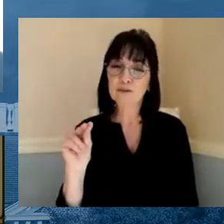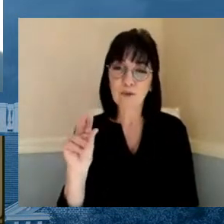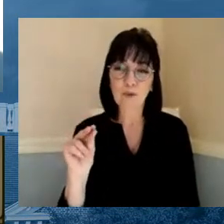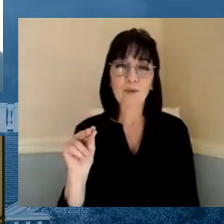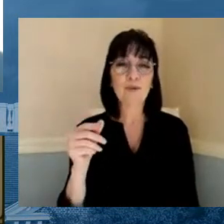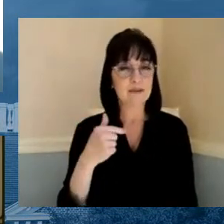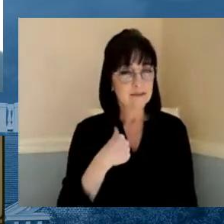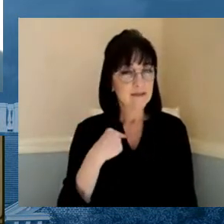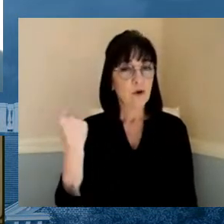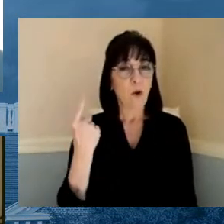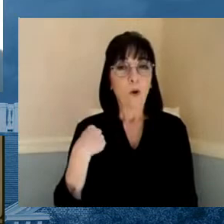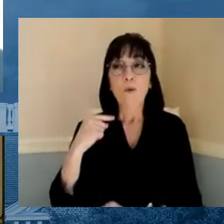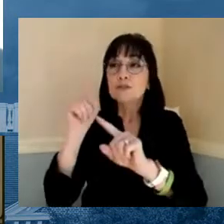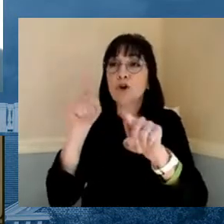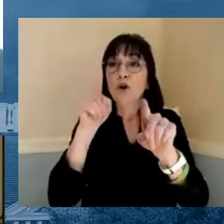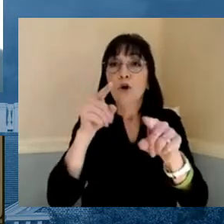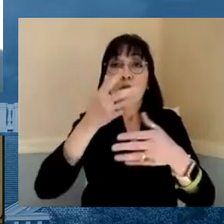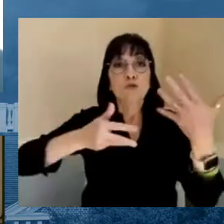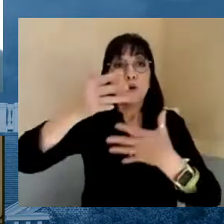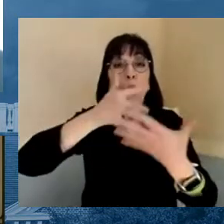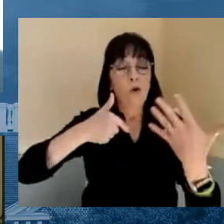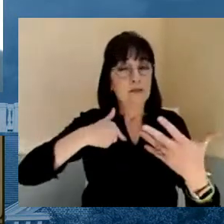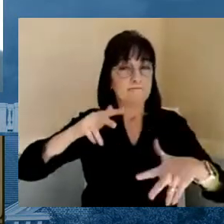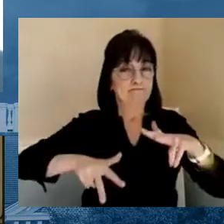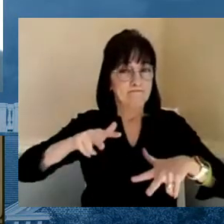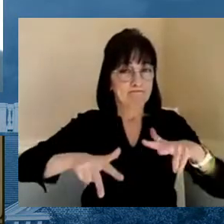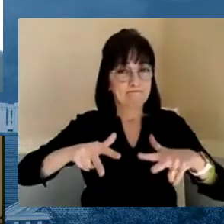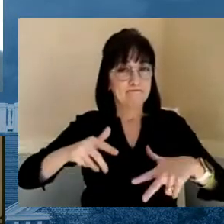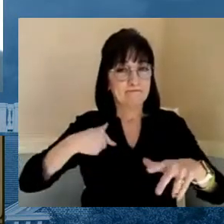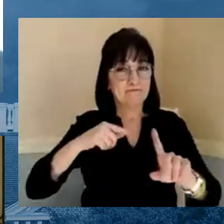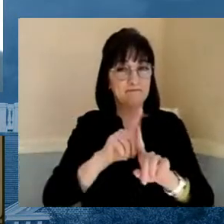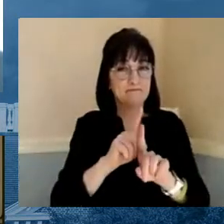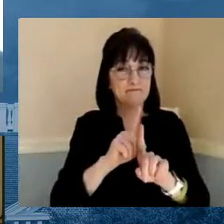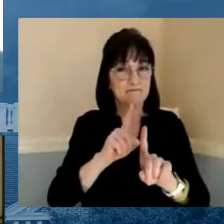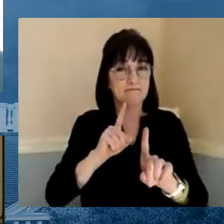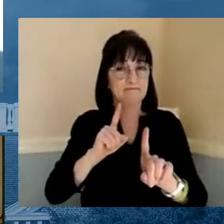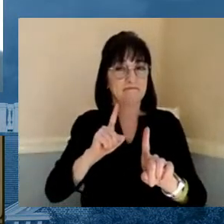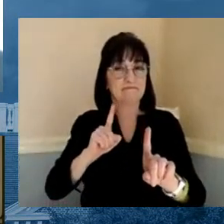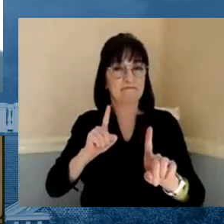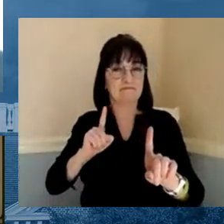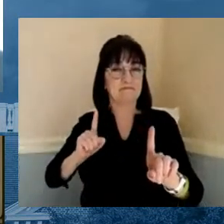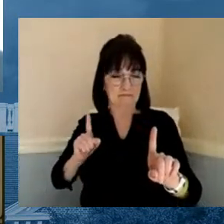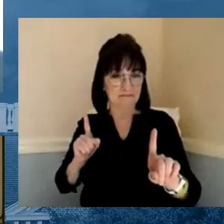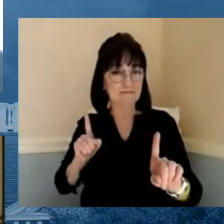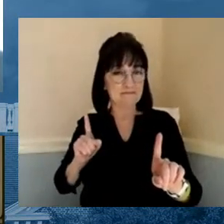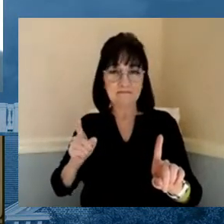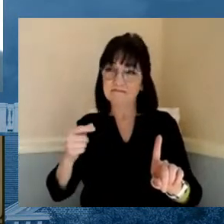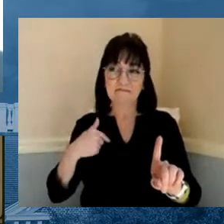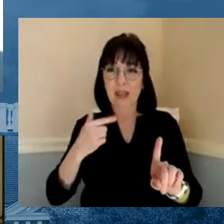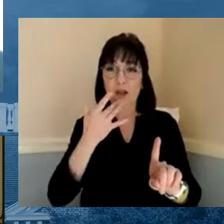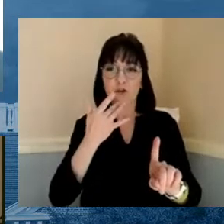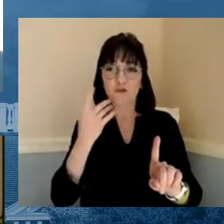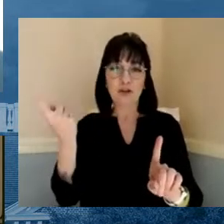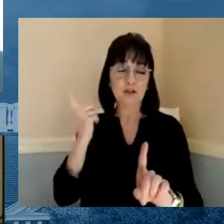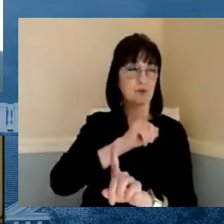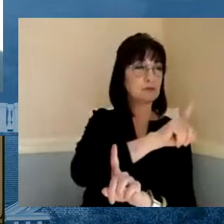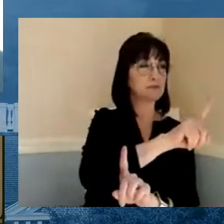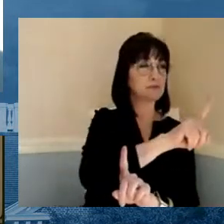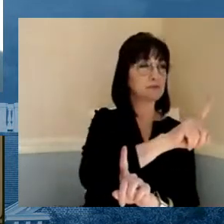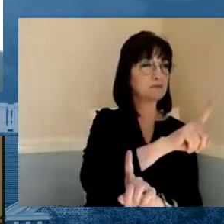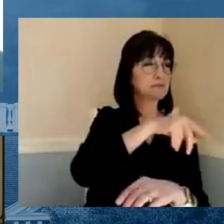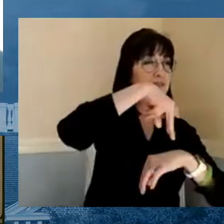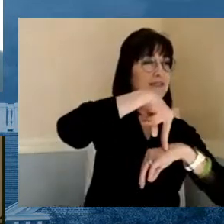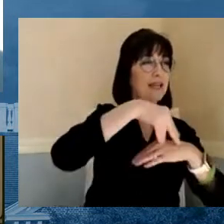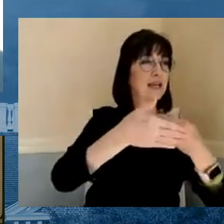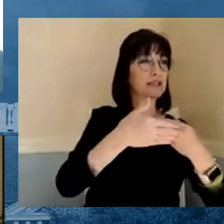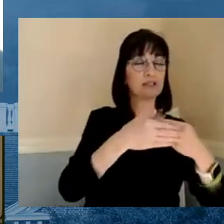will retreat into a shell, leaving a stoic kind of a demeanor to kind of guard the door and deal with the crowd. I'm